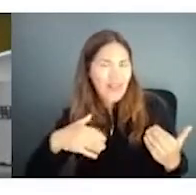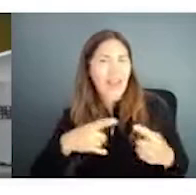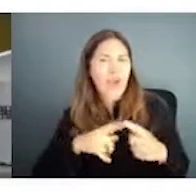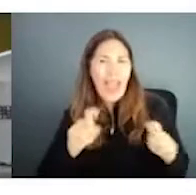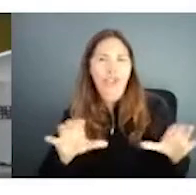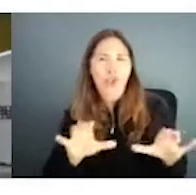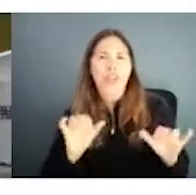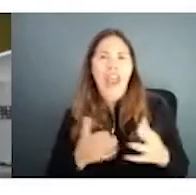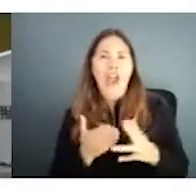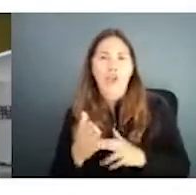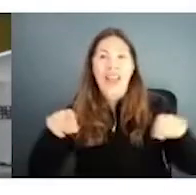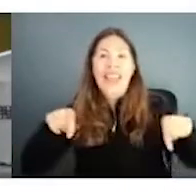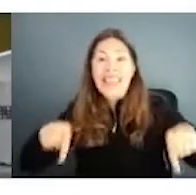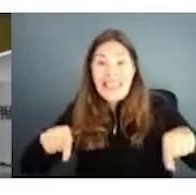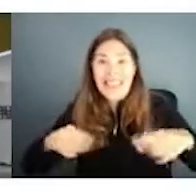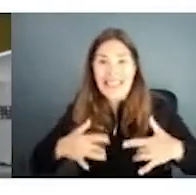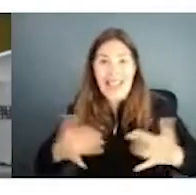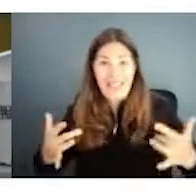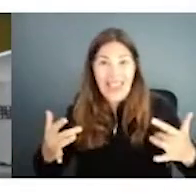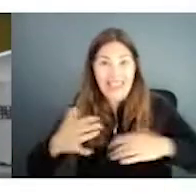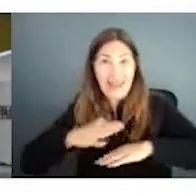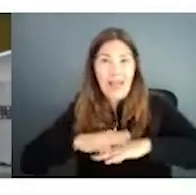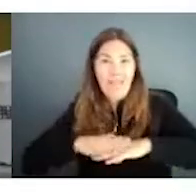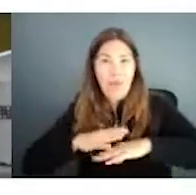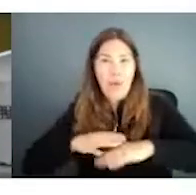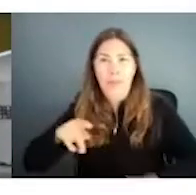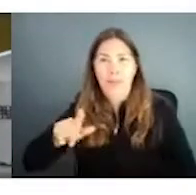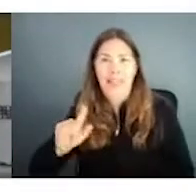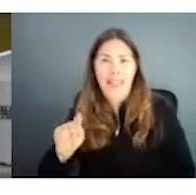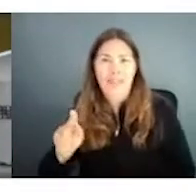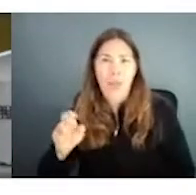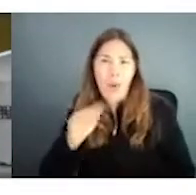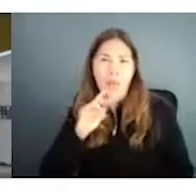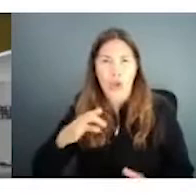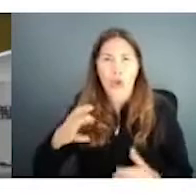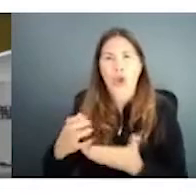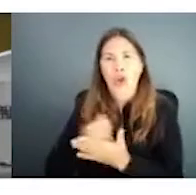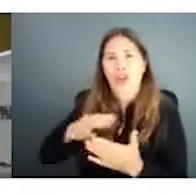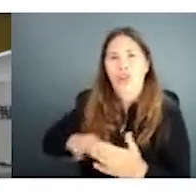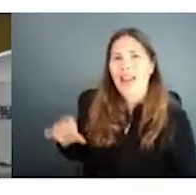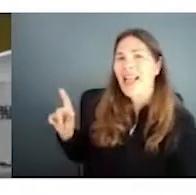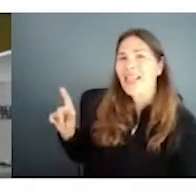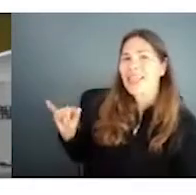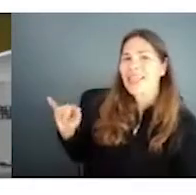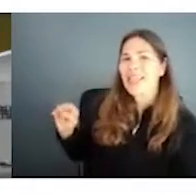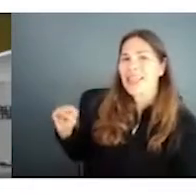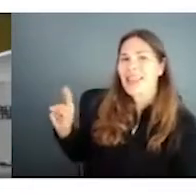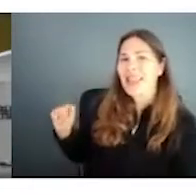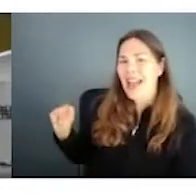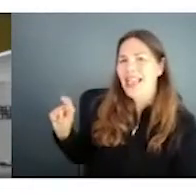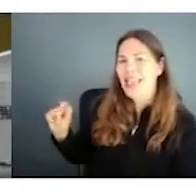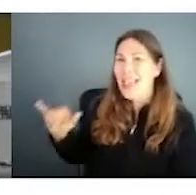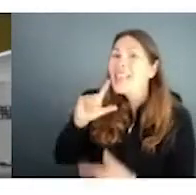through this event platform in order to get those credit. Dennis, this is Lynn Yes. Belay. The